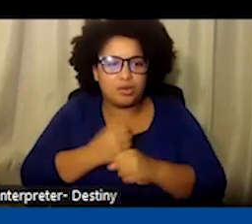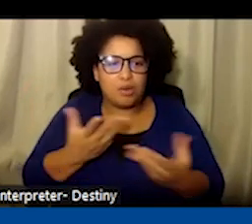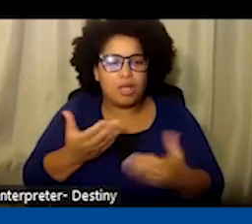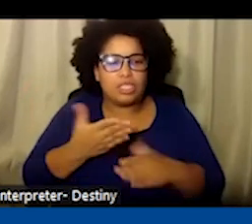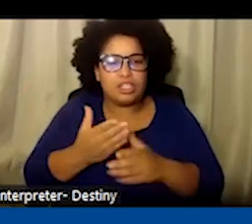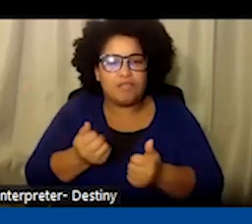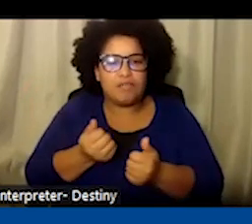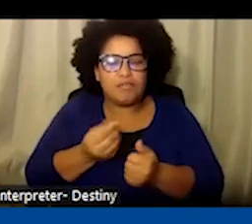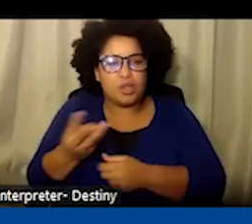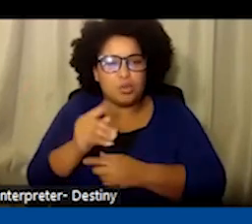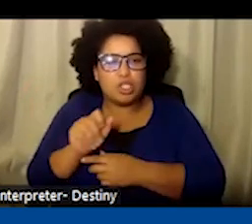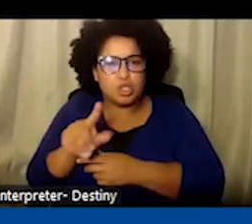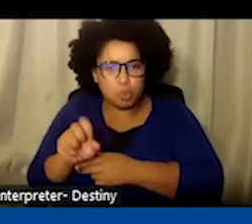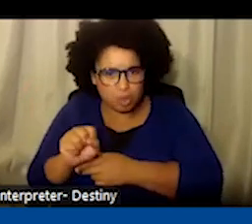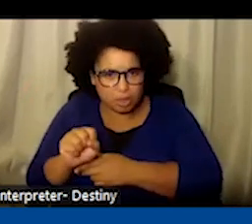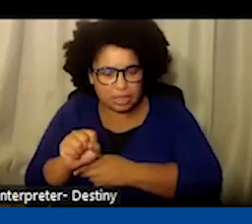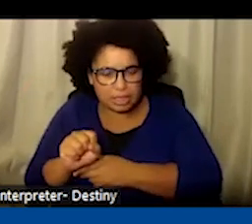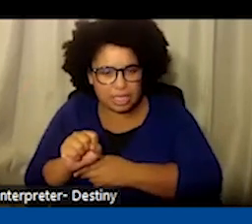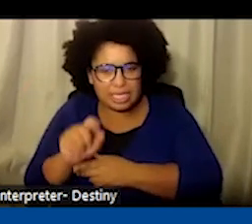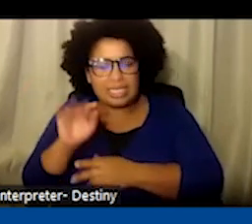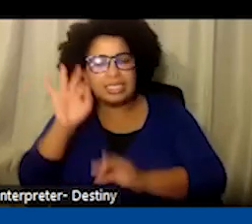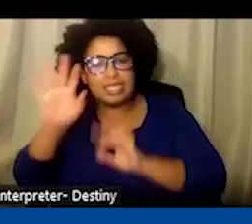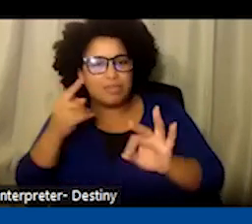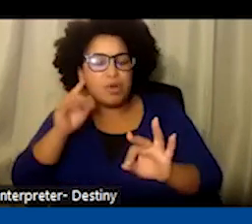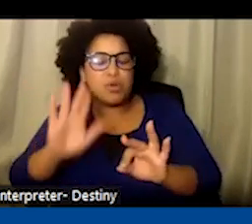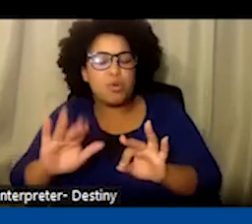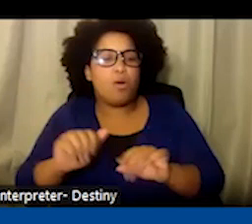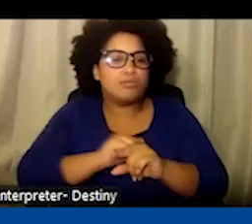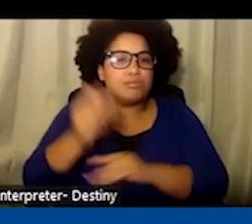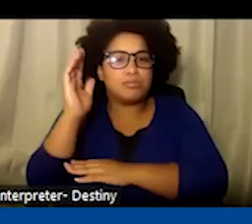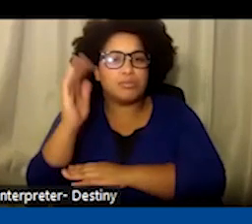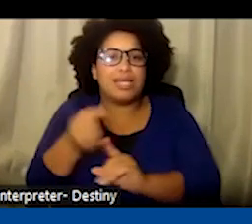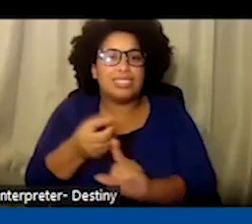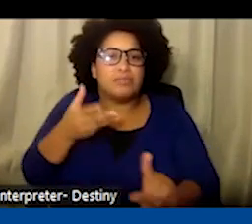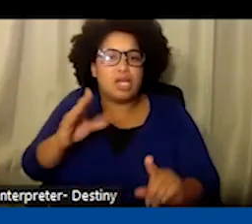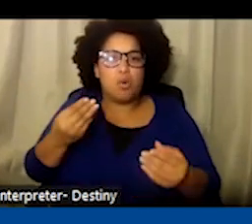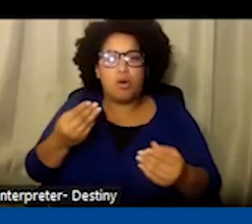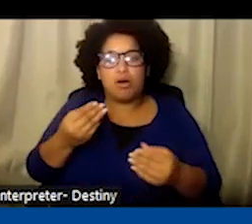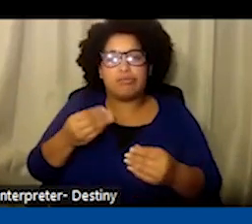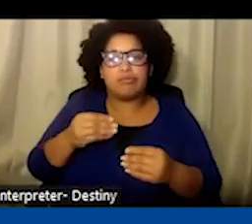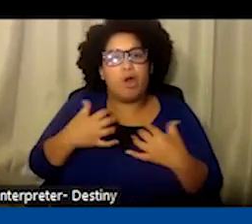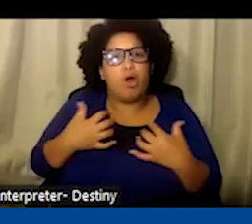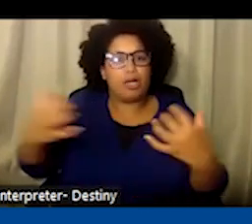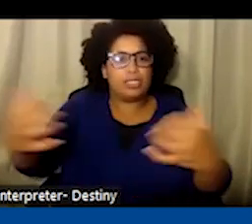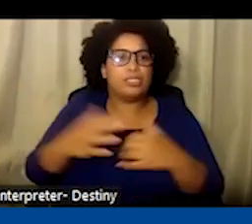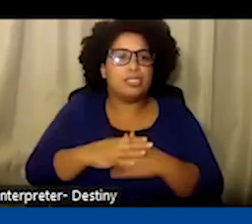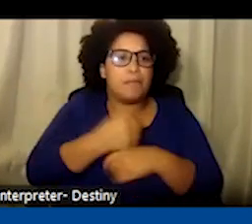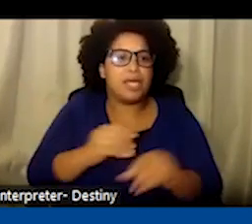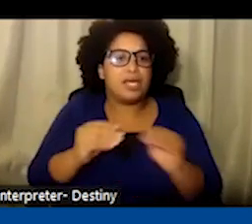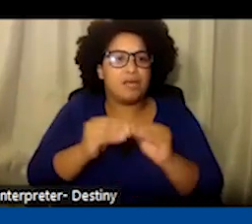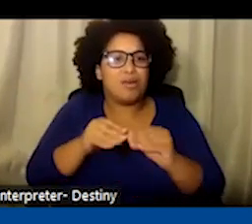tips and tools that will help improve your events, presentations, trainings, and expand your marketing. So the first one is creating an